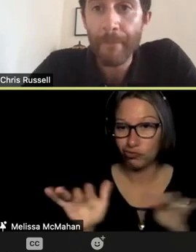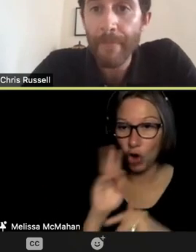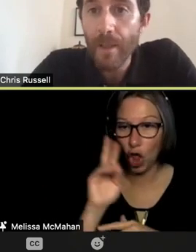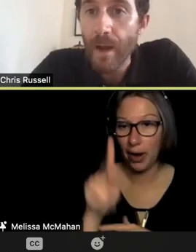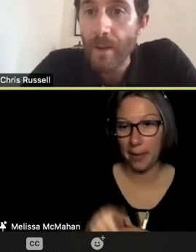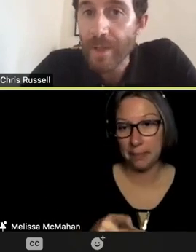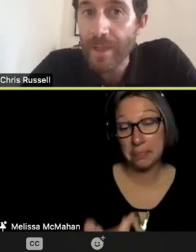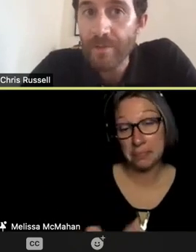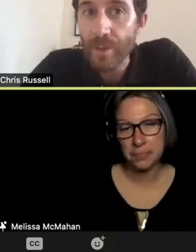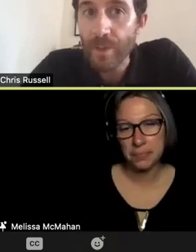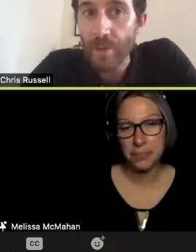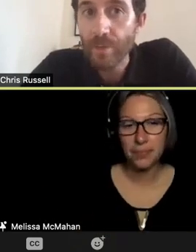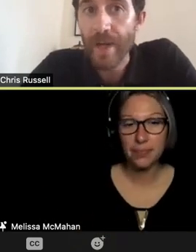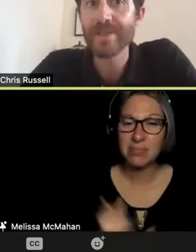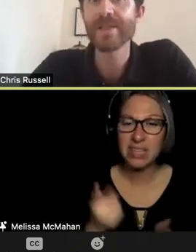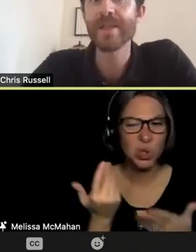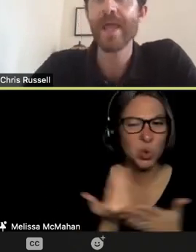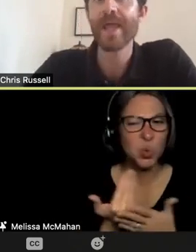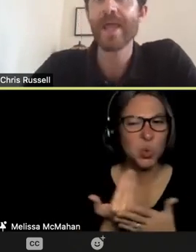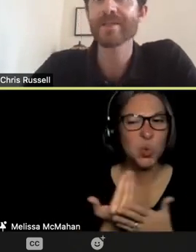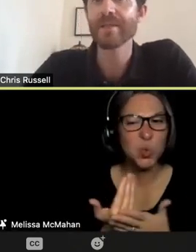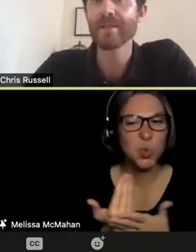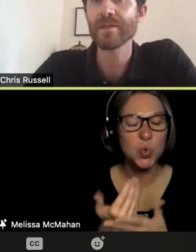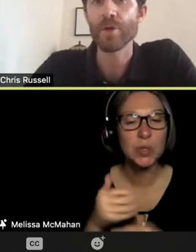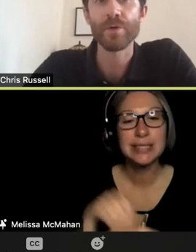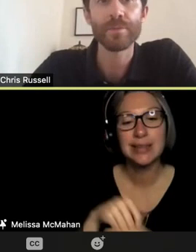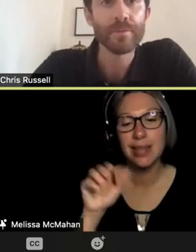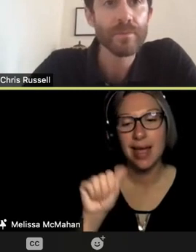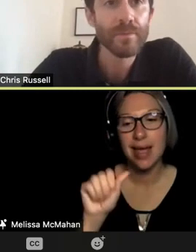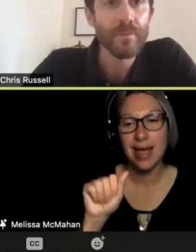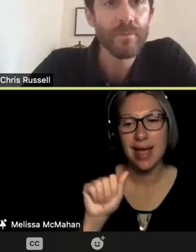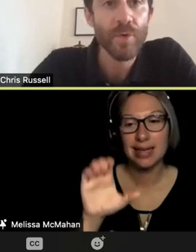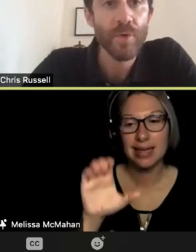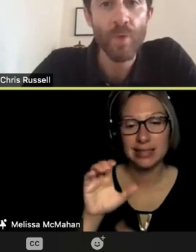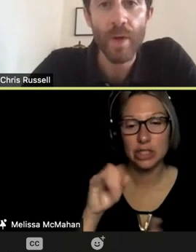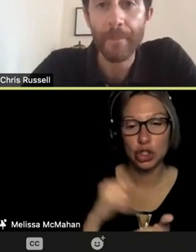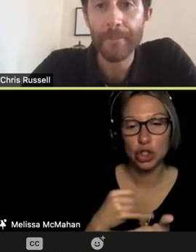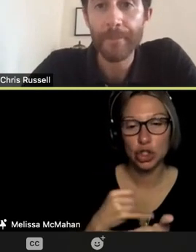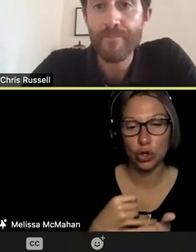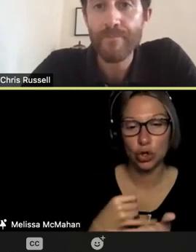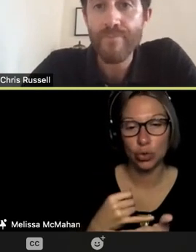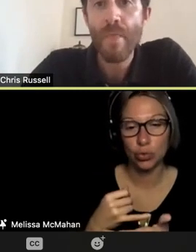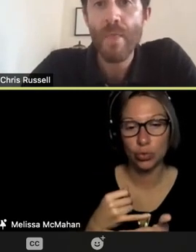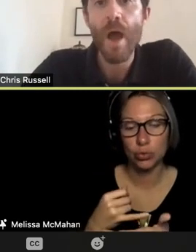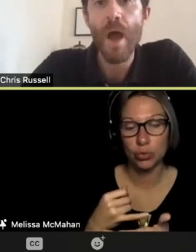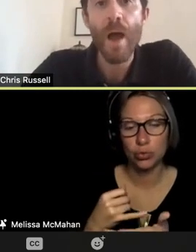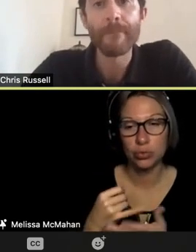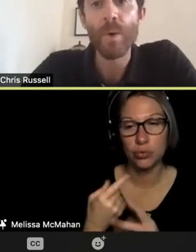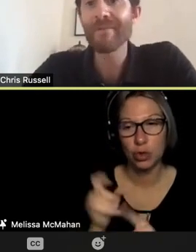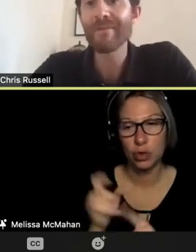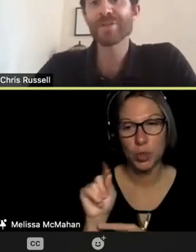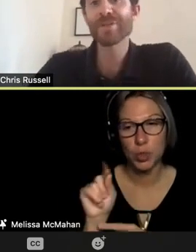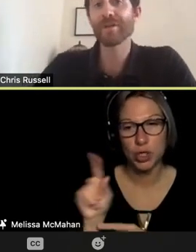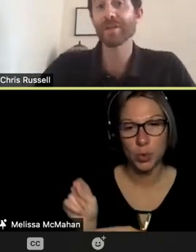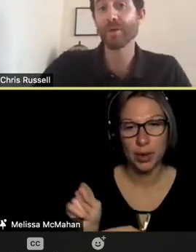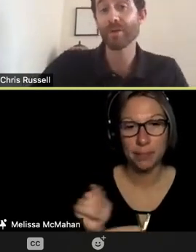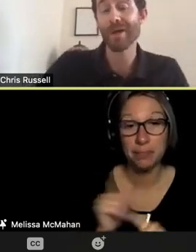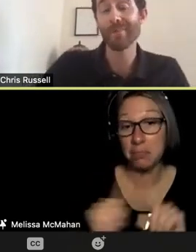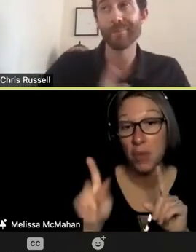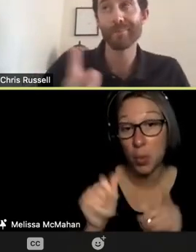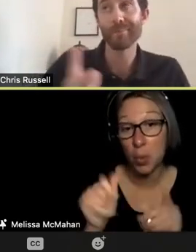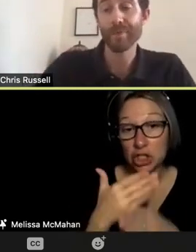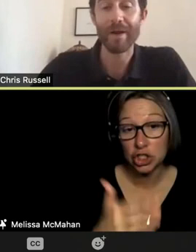Development. It's relatively new, right? It's in the AAC journal from 2020. But we can definitely share